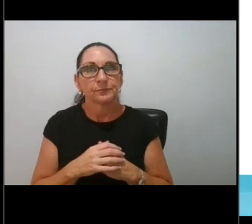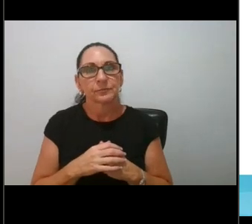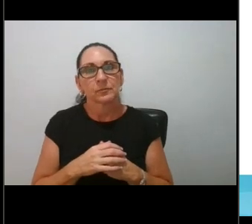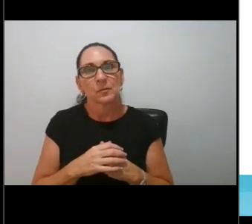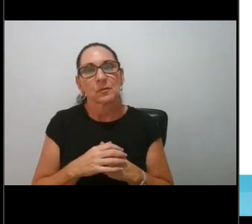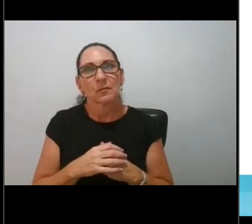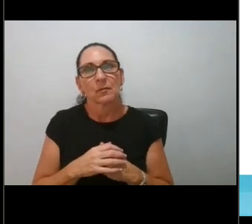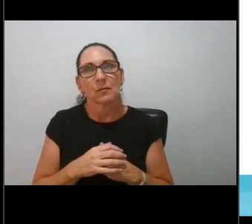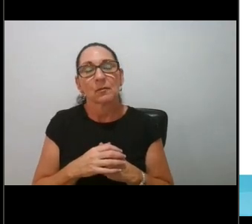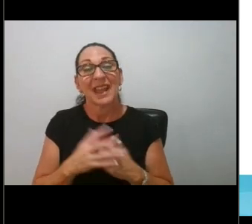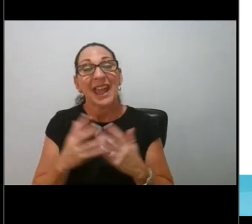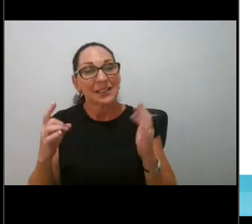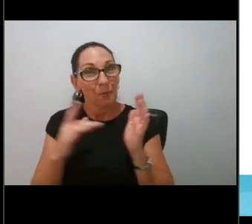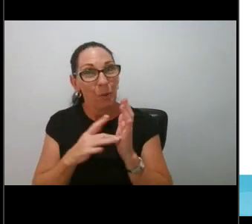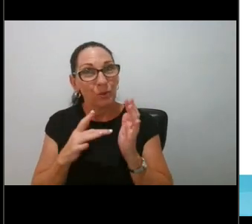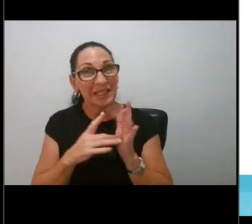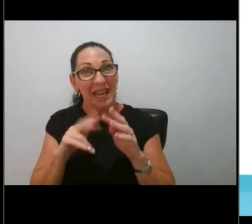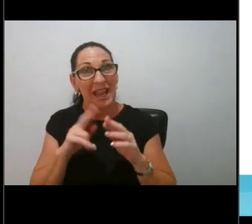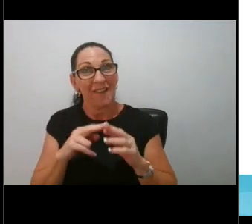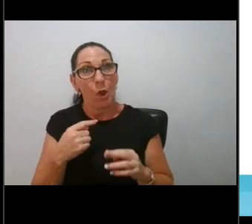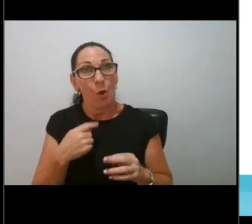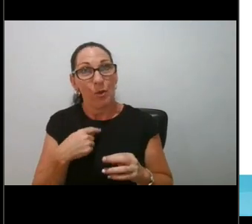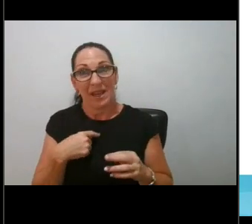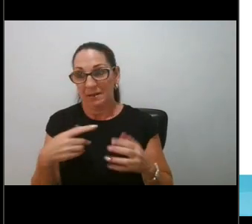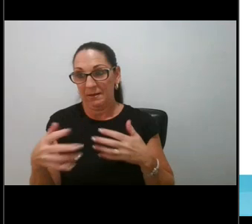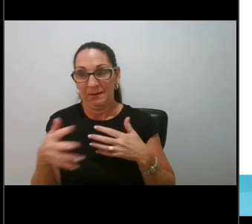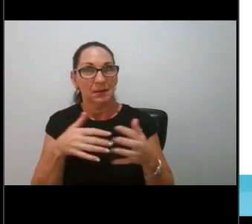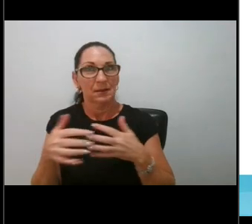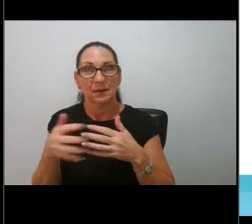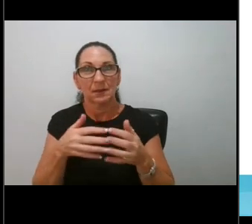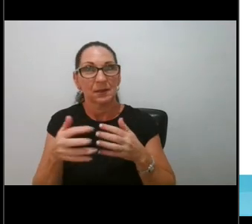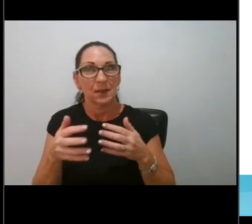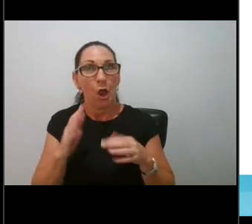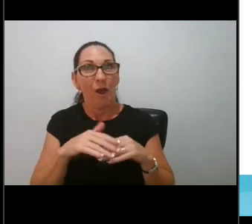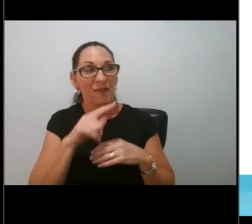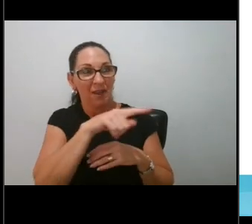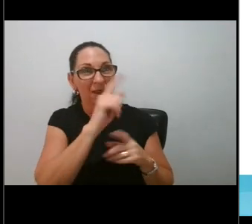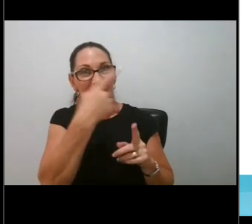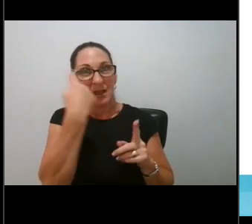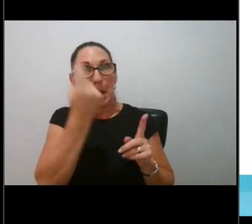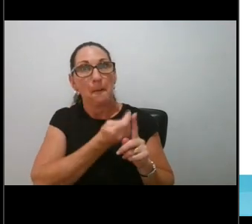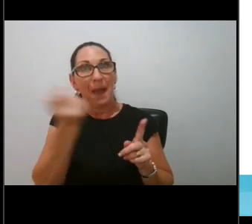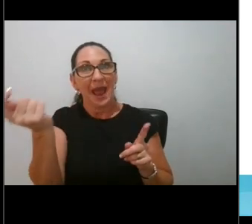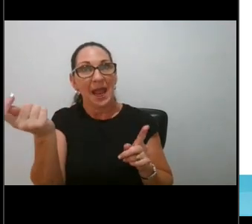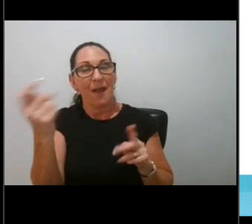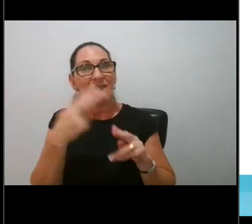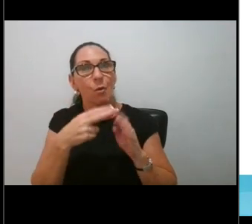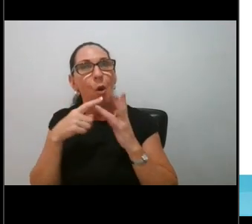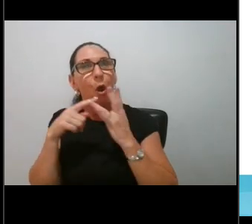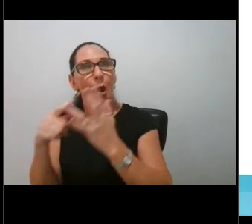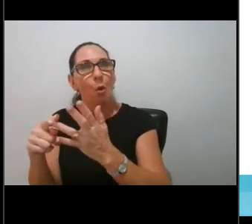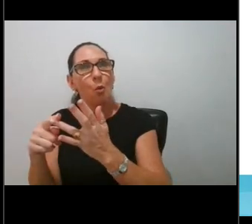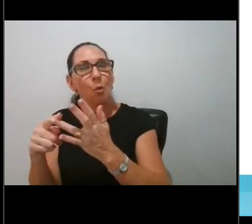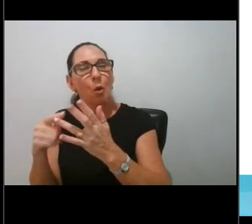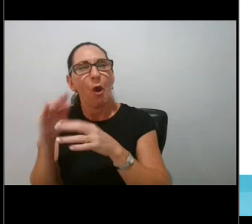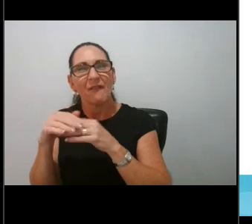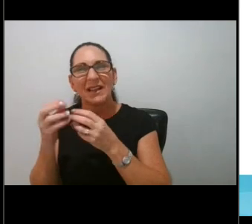those circumstances where we are facilitating a restitution payment, that the complainant is able